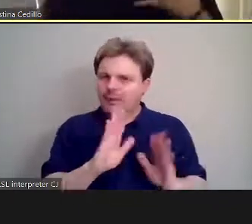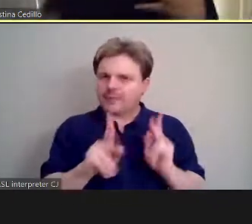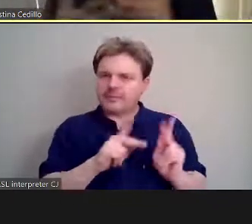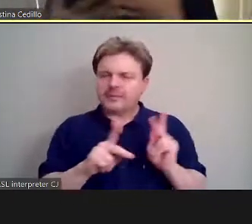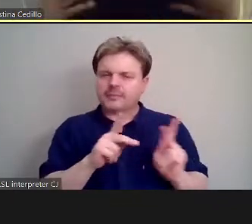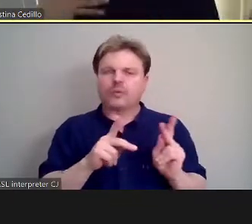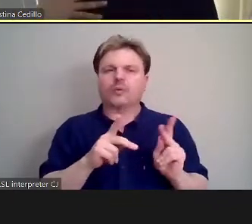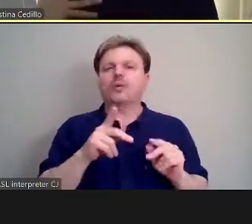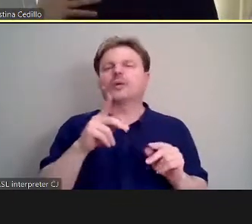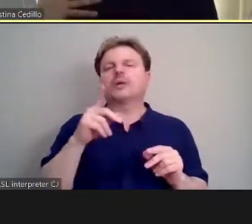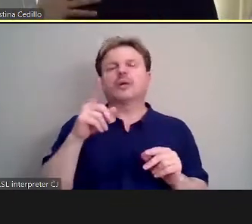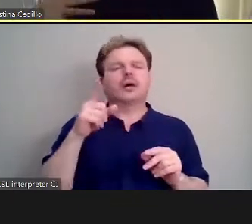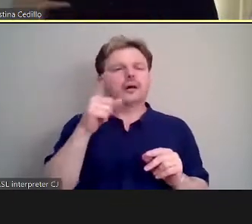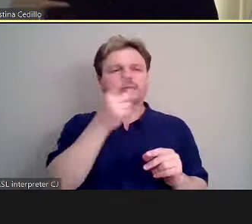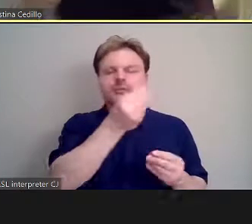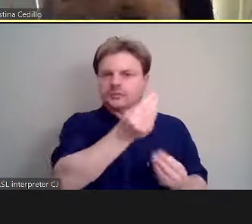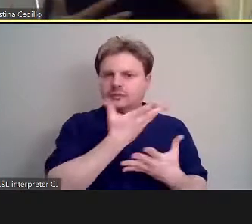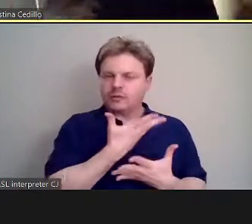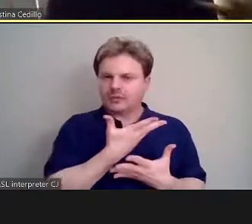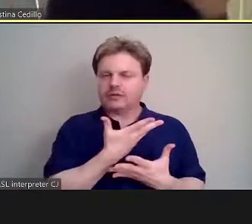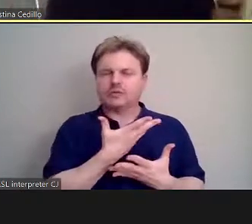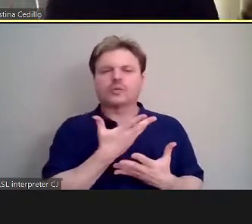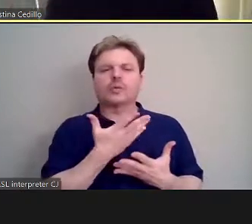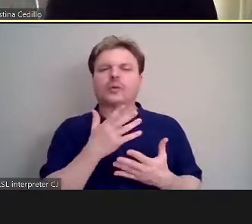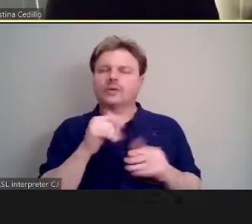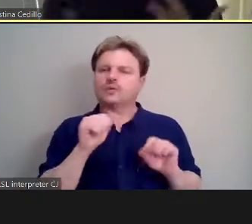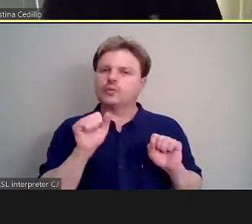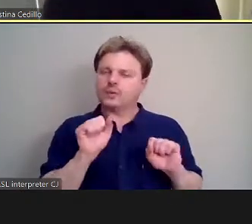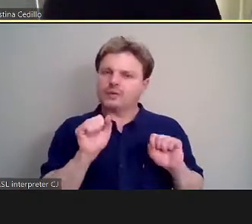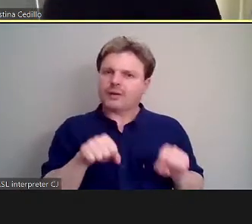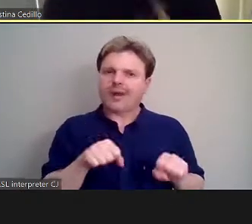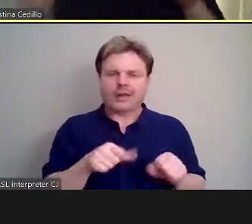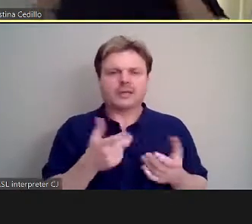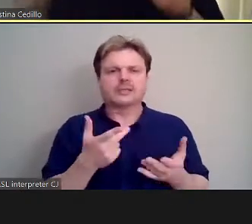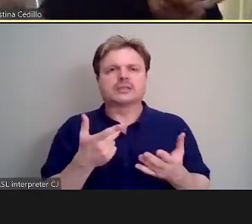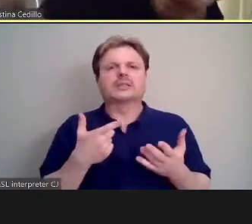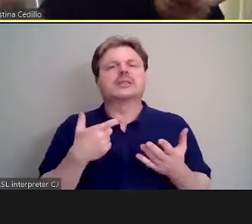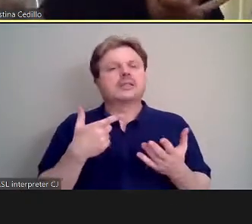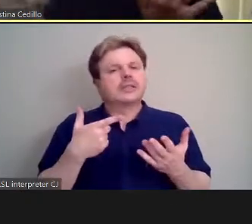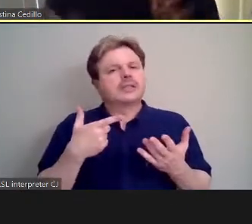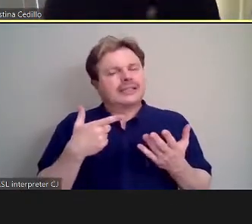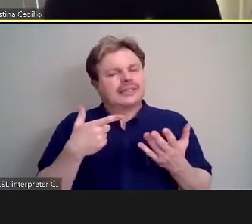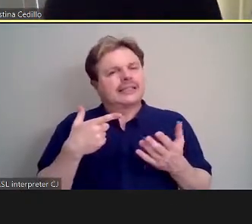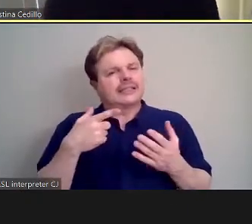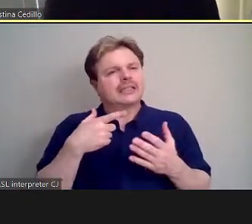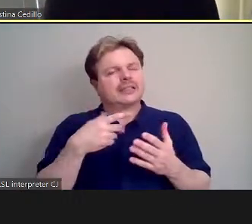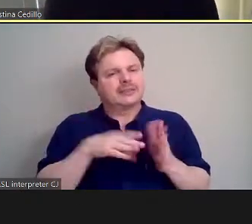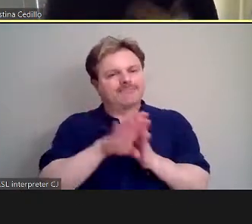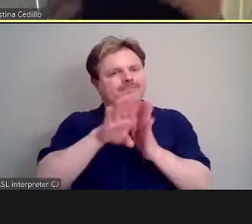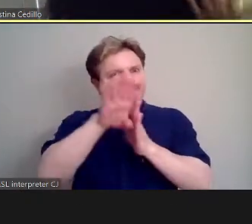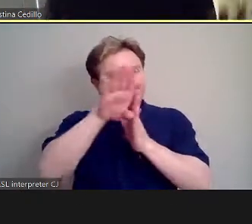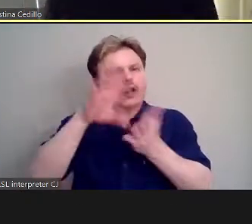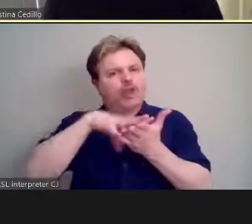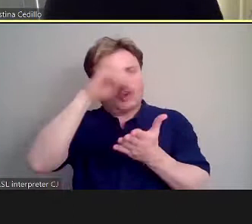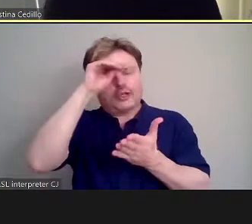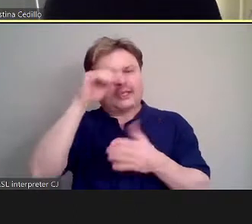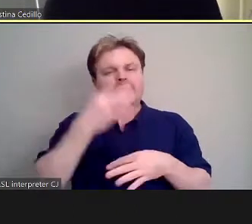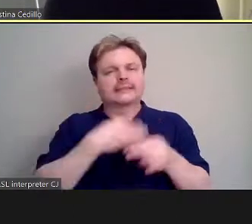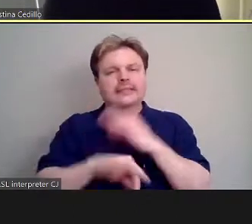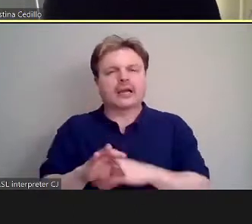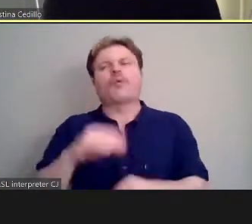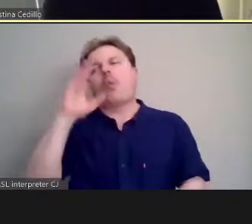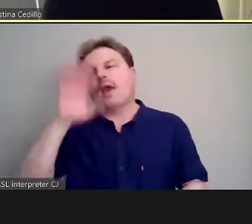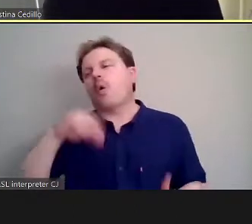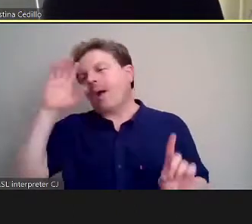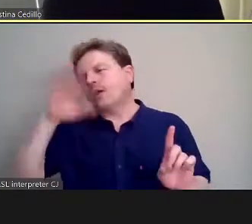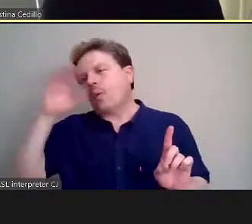where you can facilitate learning rather than assuming. And then practicing